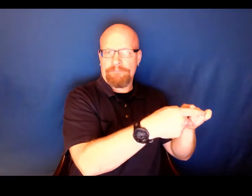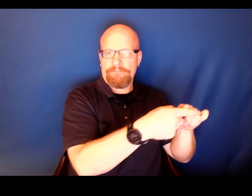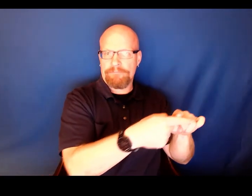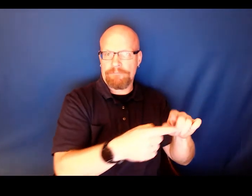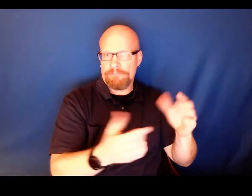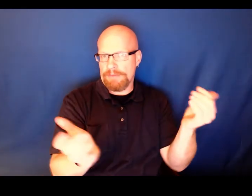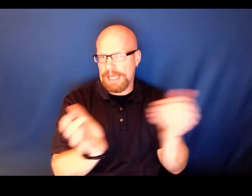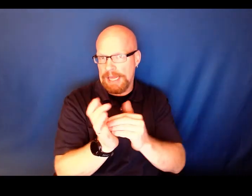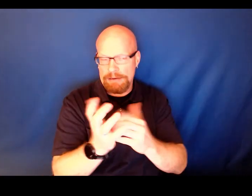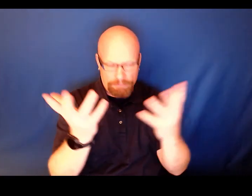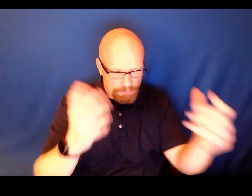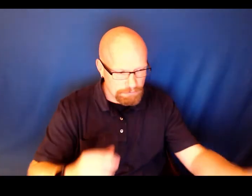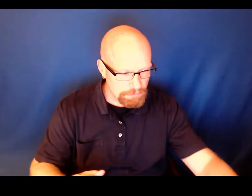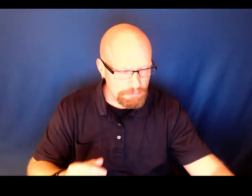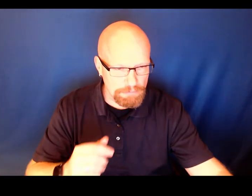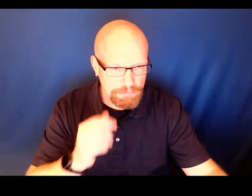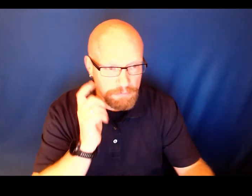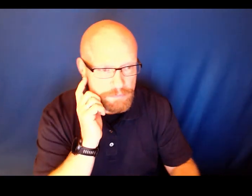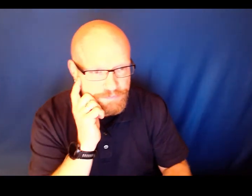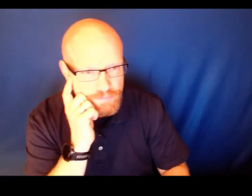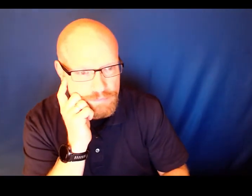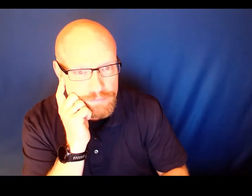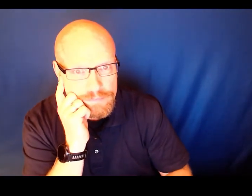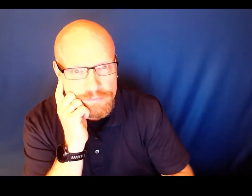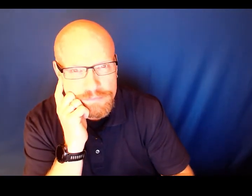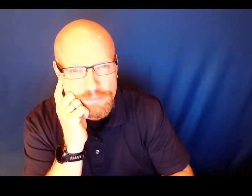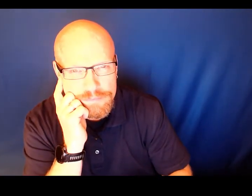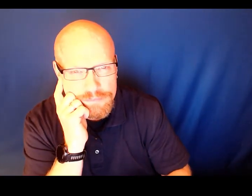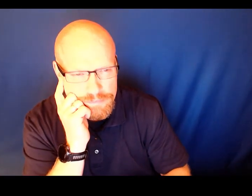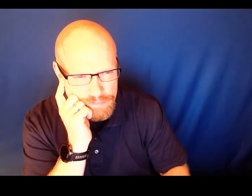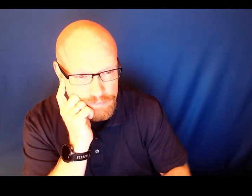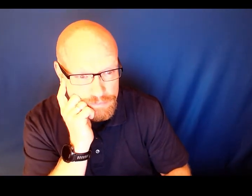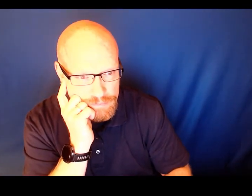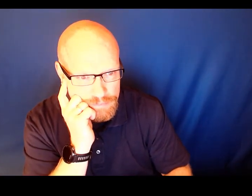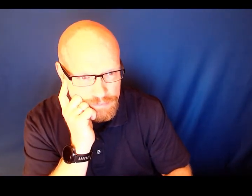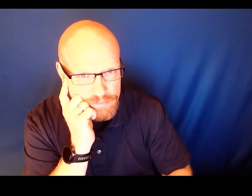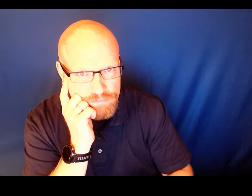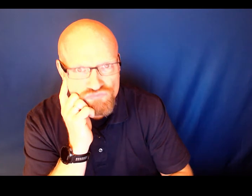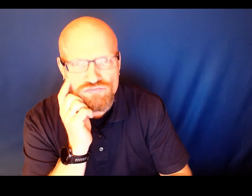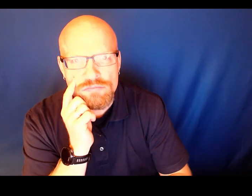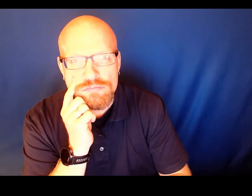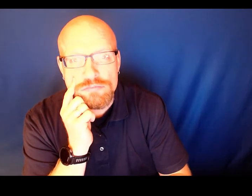before, distribute the negative sign.